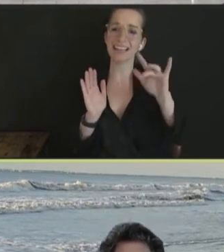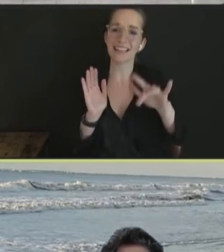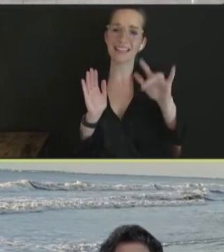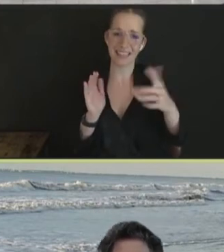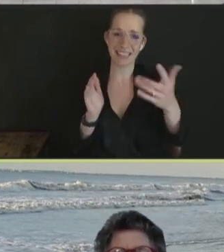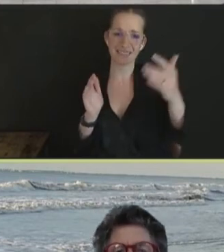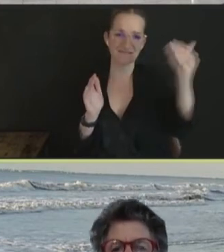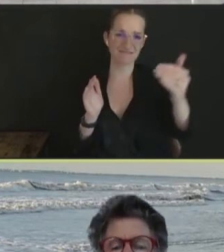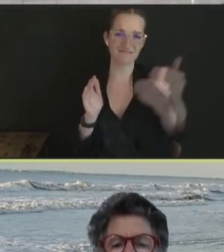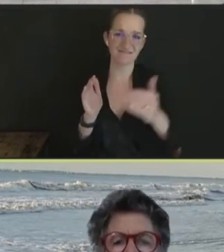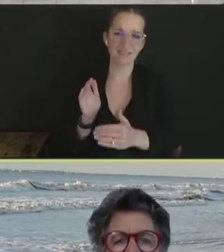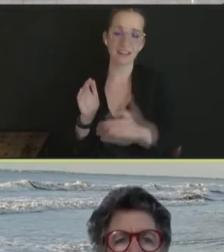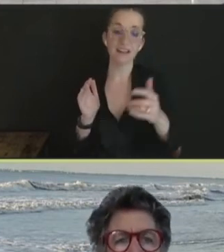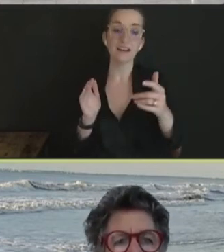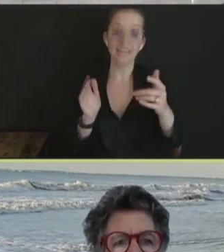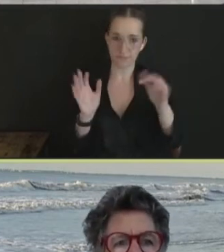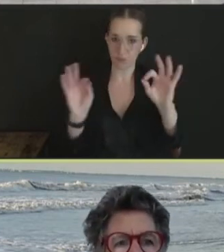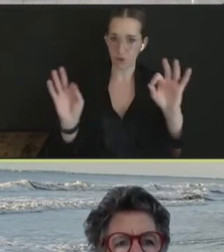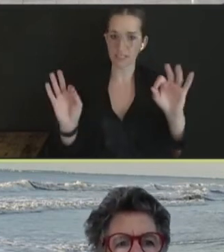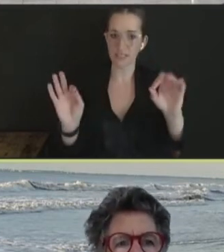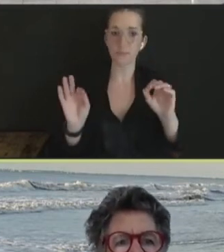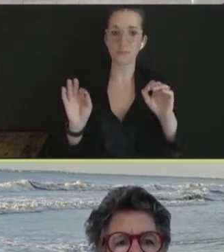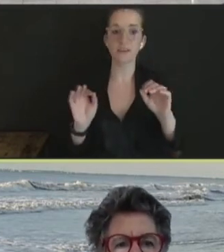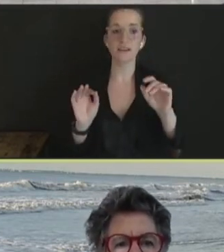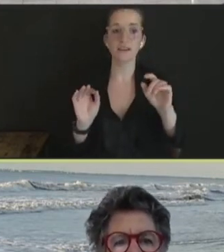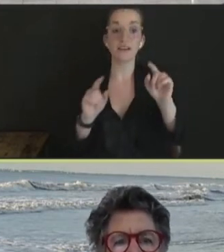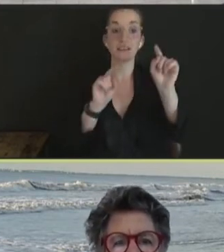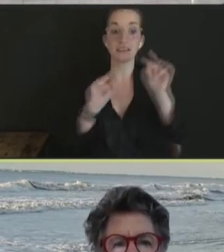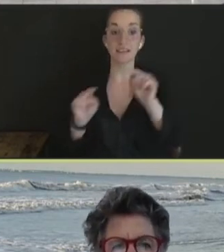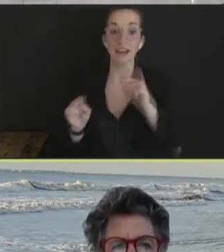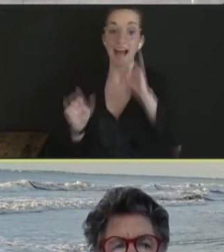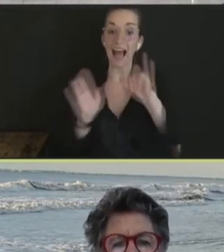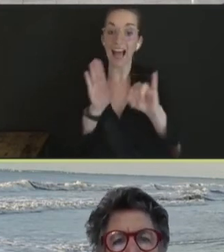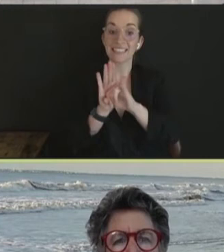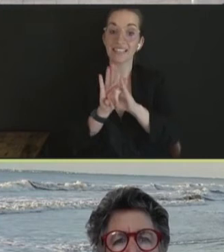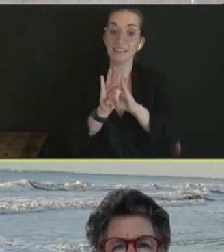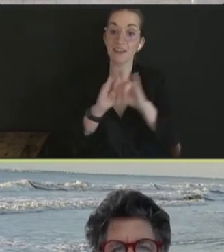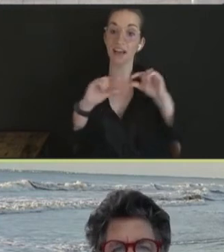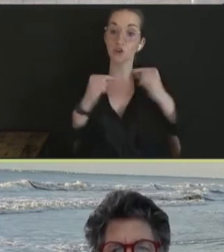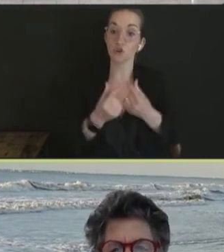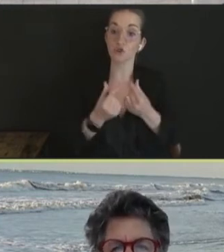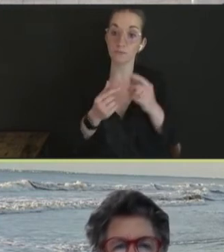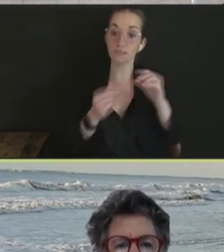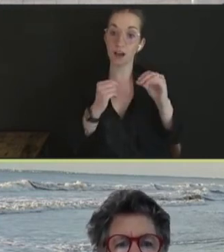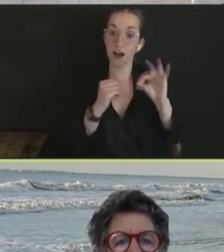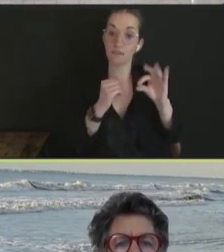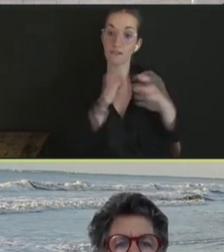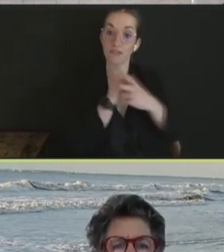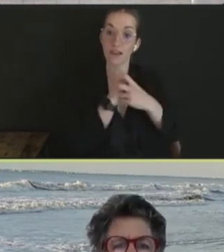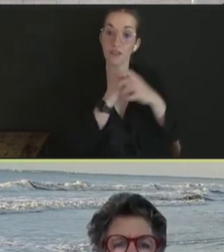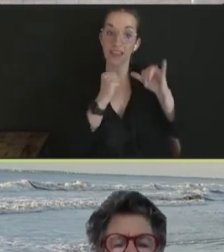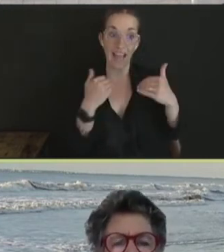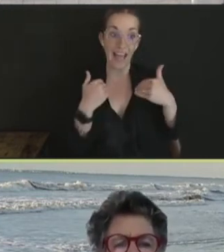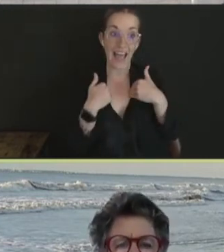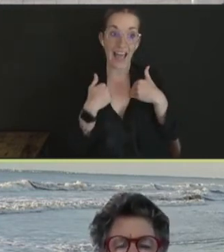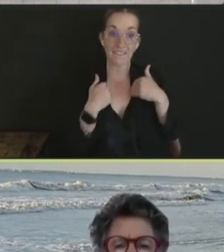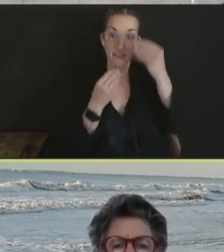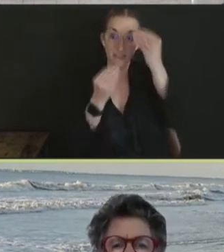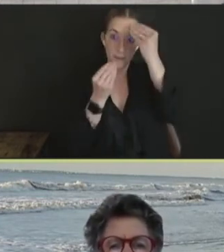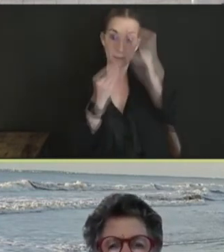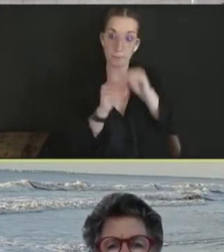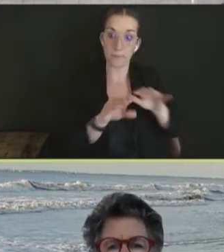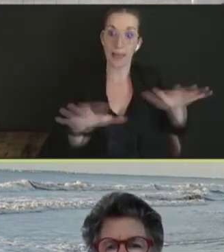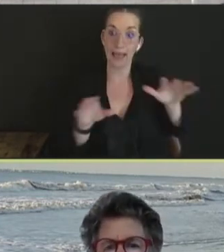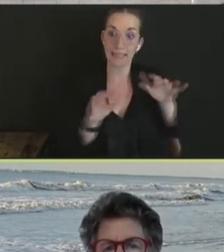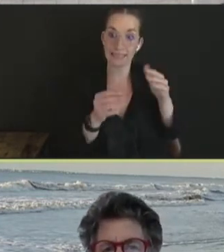to identify, here we go, the groups with pandemic potential that require further investment. Here's an example of where